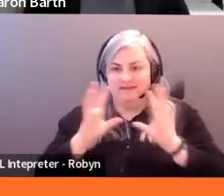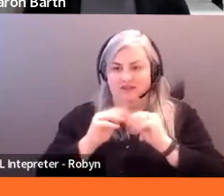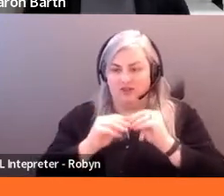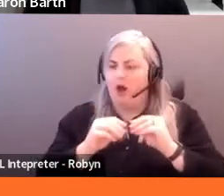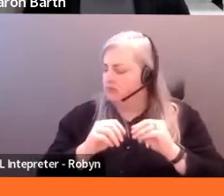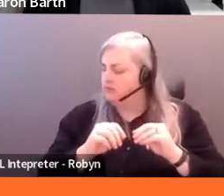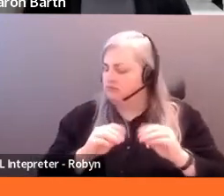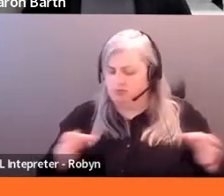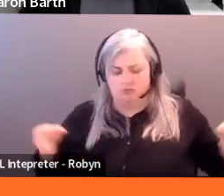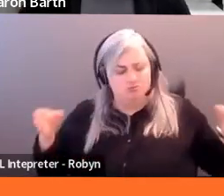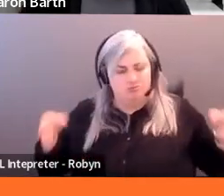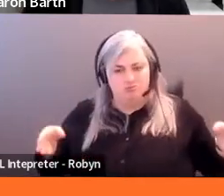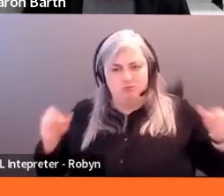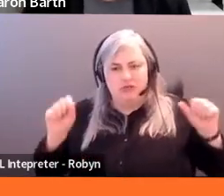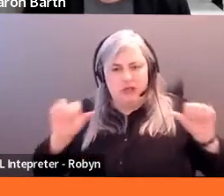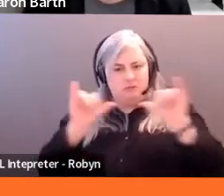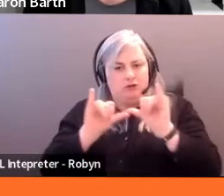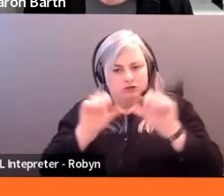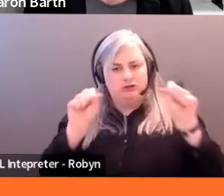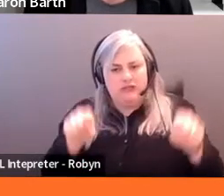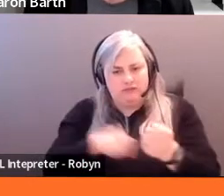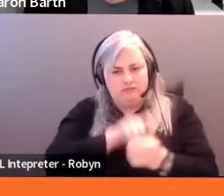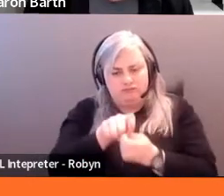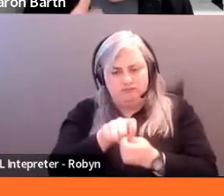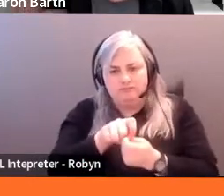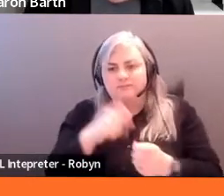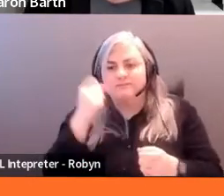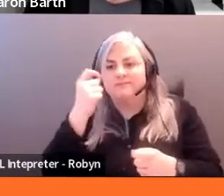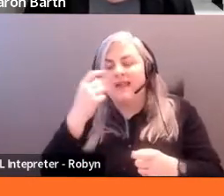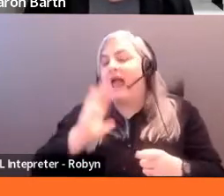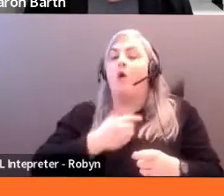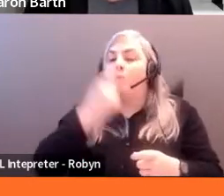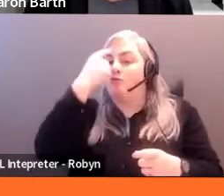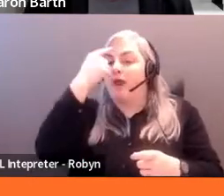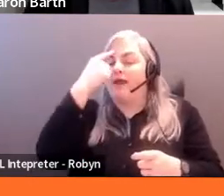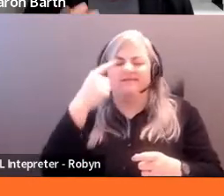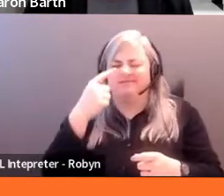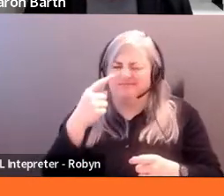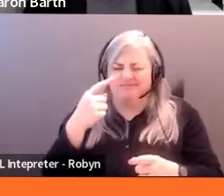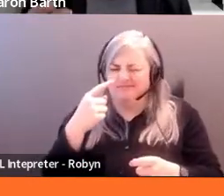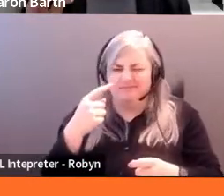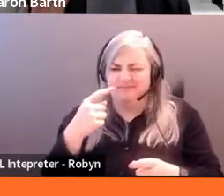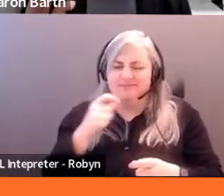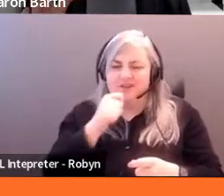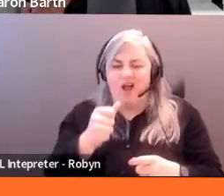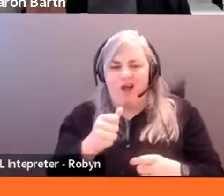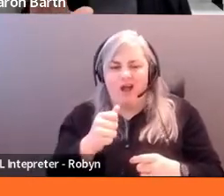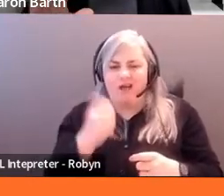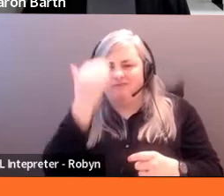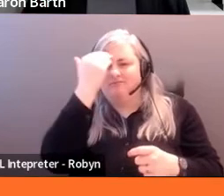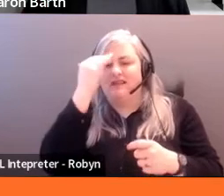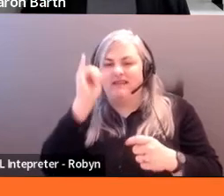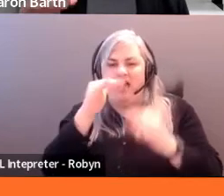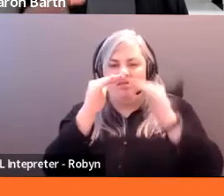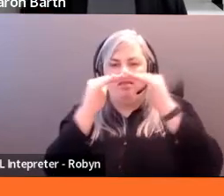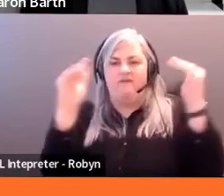at that, there's a precise tool to be able to get to the right answer. But our brain's not really like that. It's not really interested in that level of